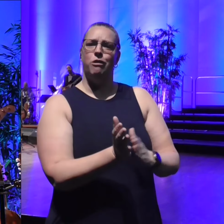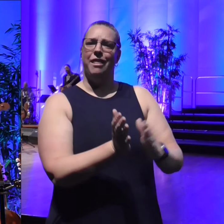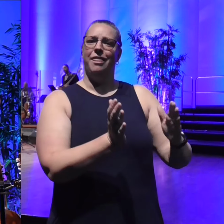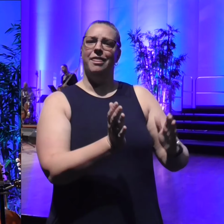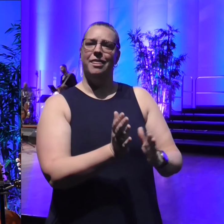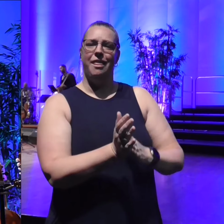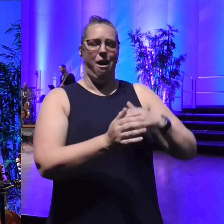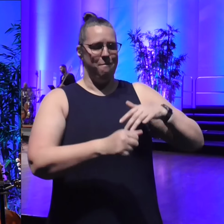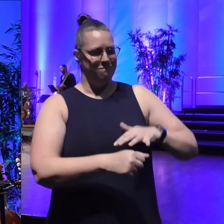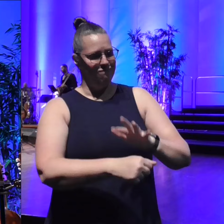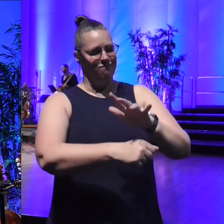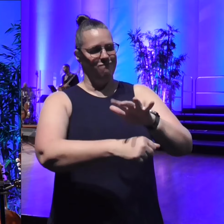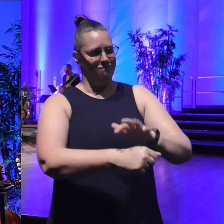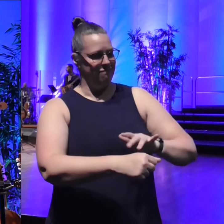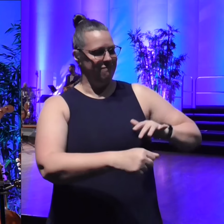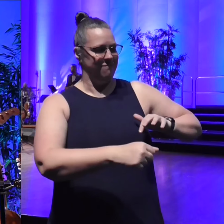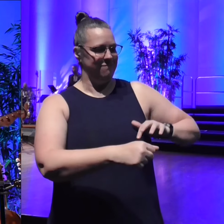shore.